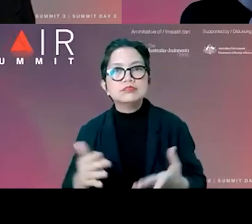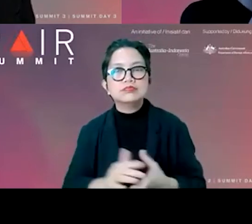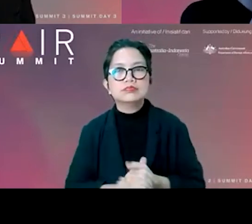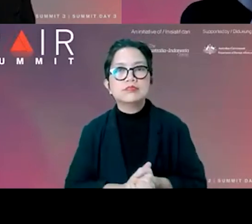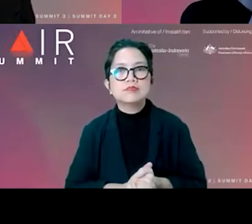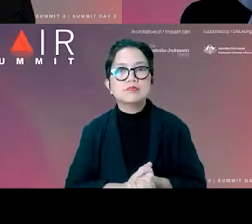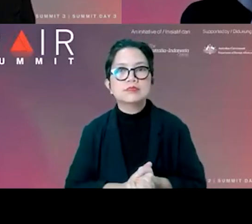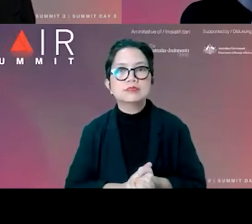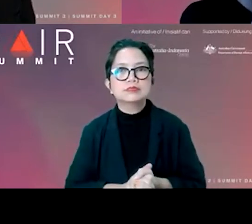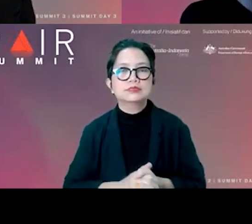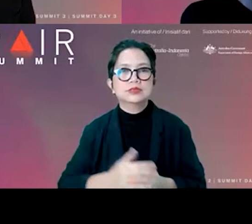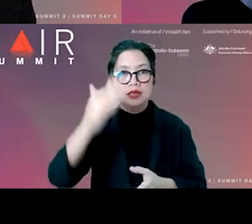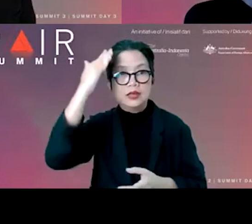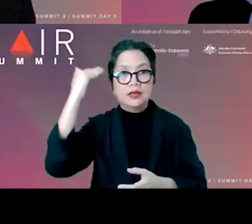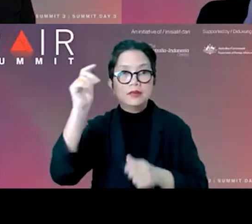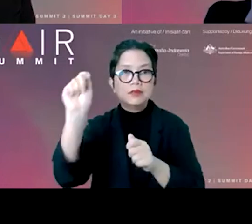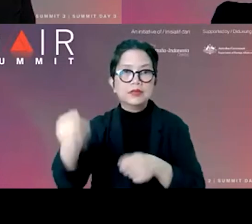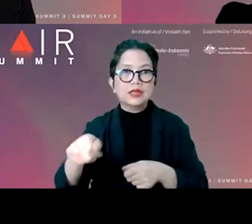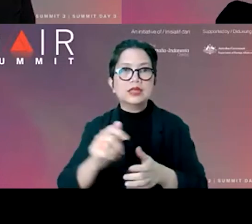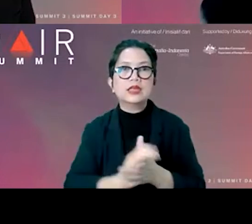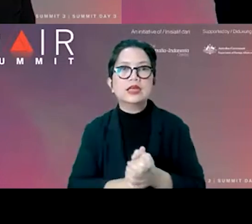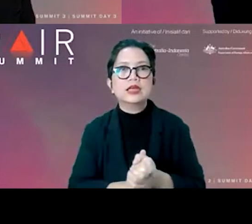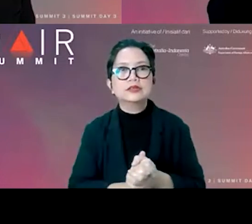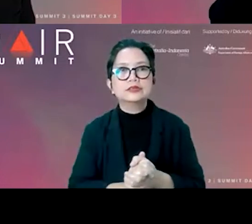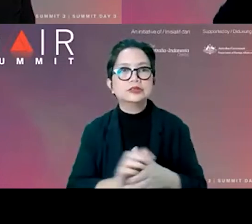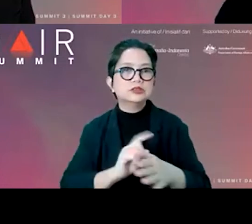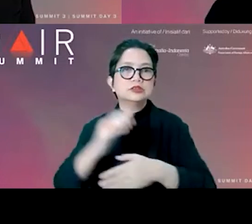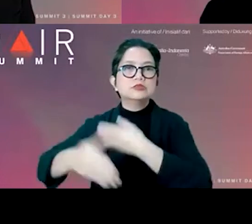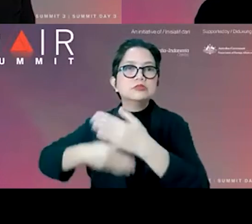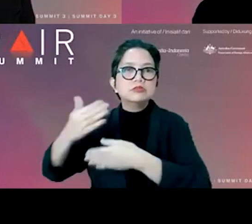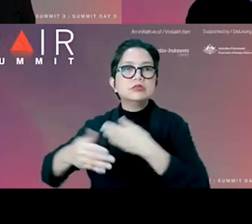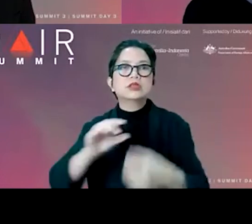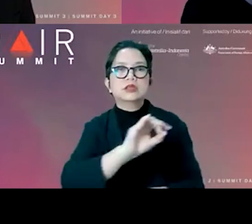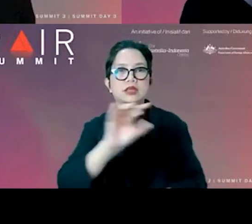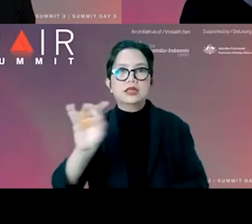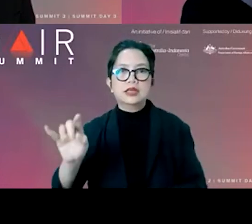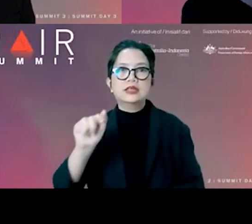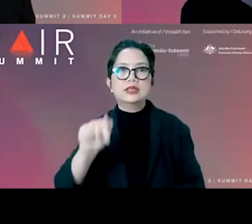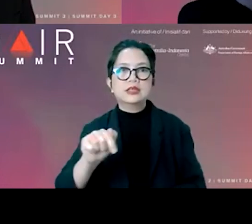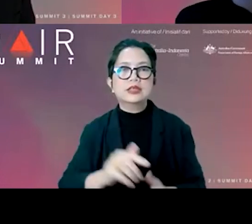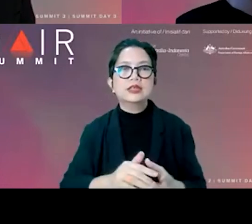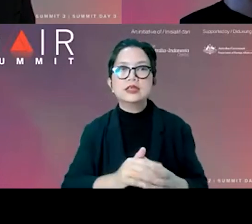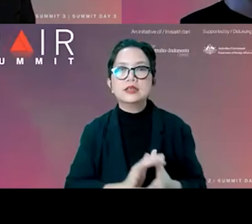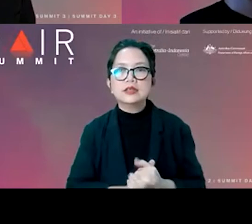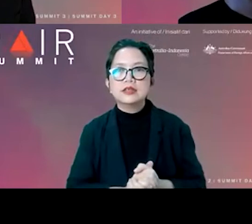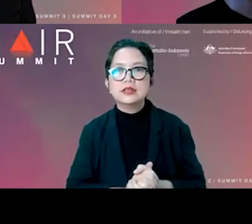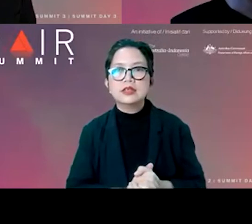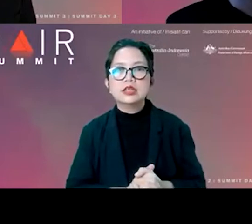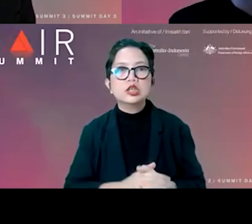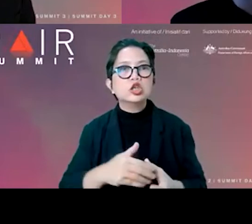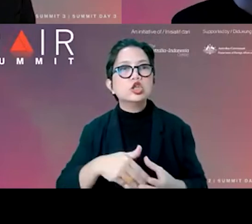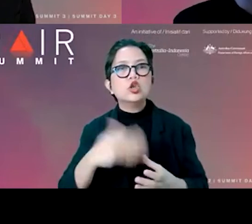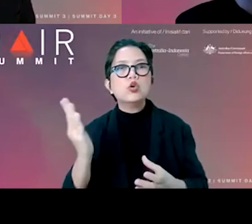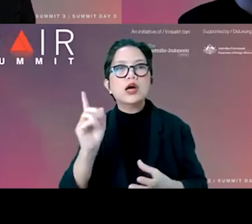and many of those are obviously situated outside of the main capital cities. The government has